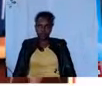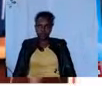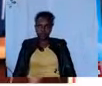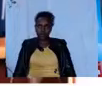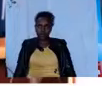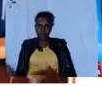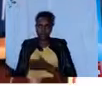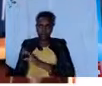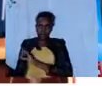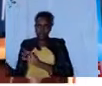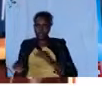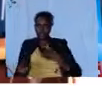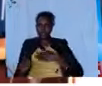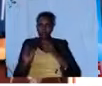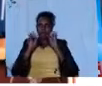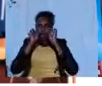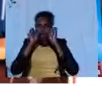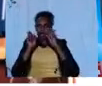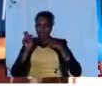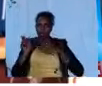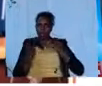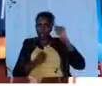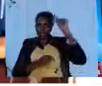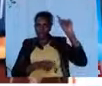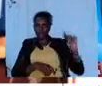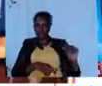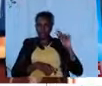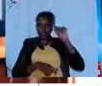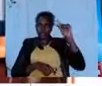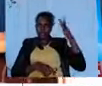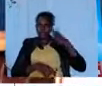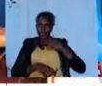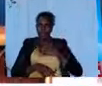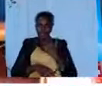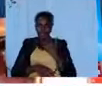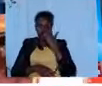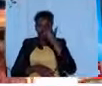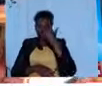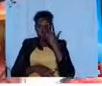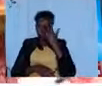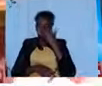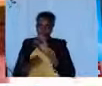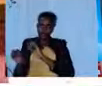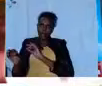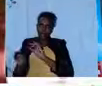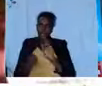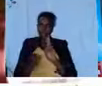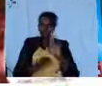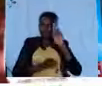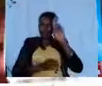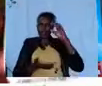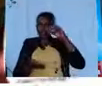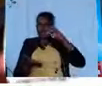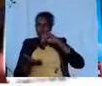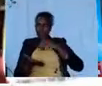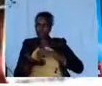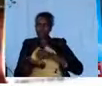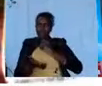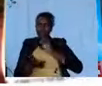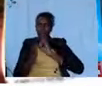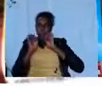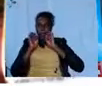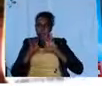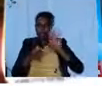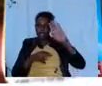Taking my sin, my cross, my shame, rising again, I bless your